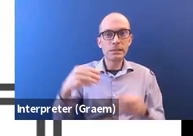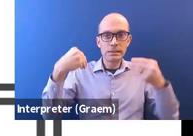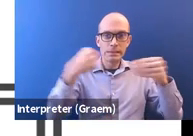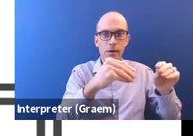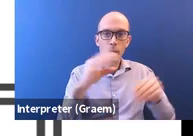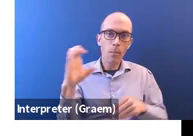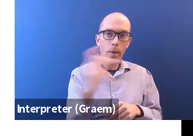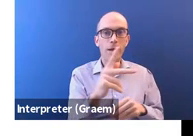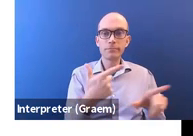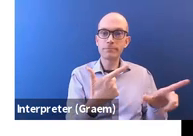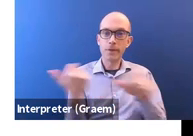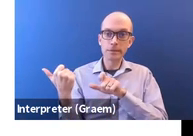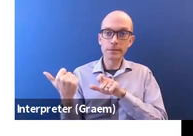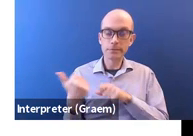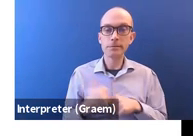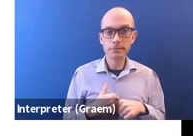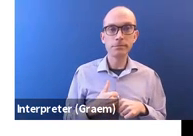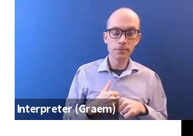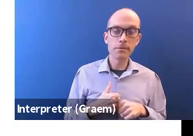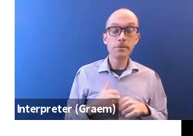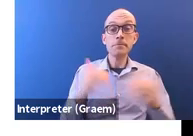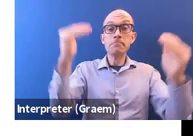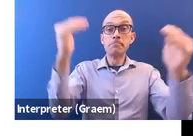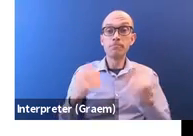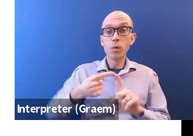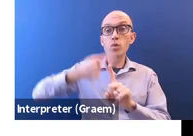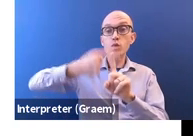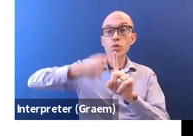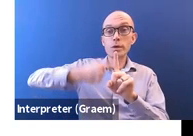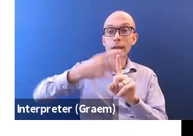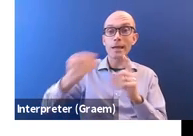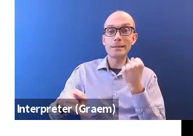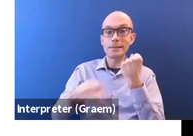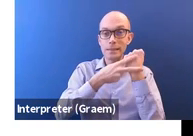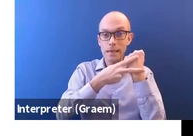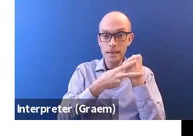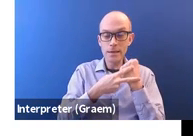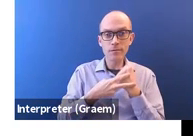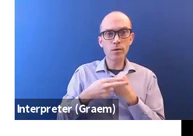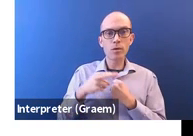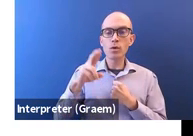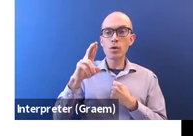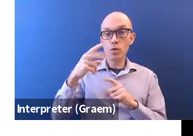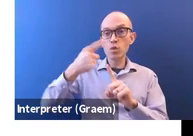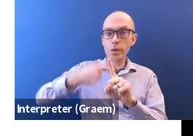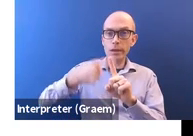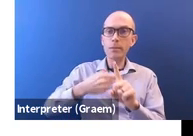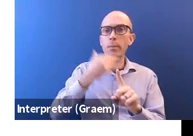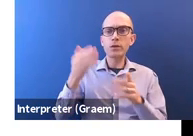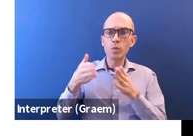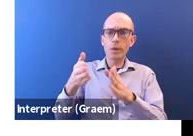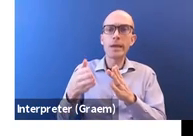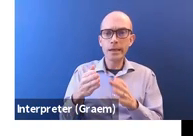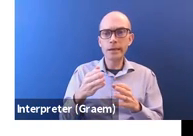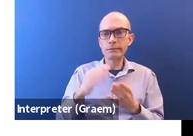Moving right along. Rent and save. Obviously, the rental is a good deal. It's probably the cheapest version to do your books. And you can